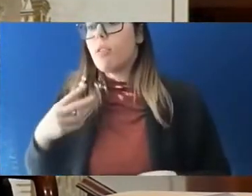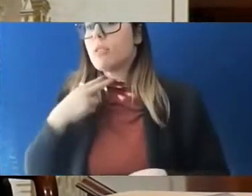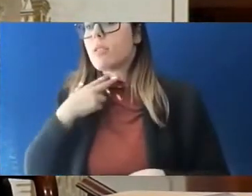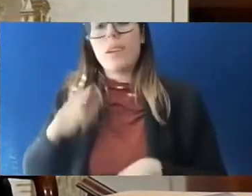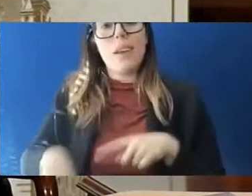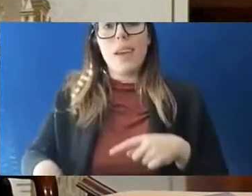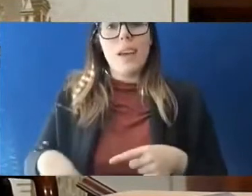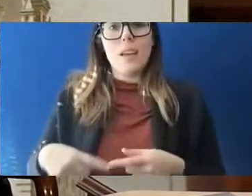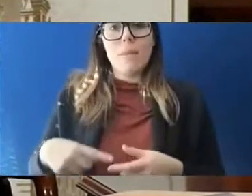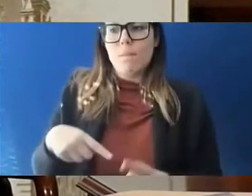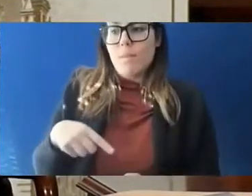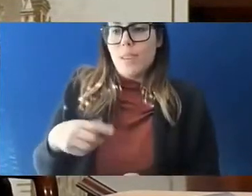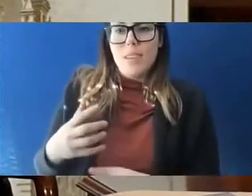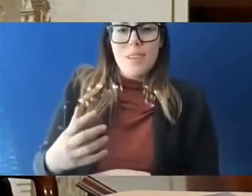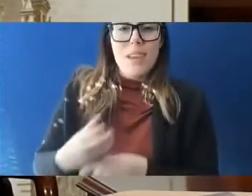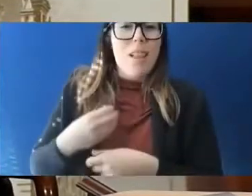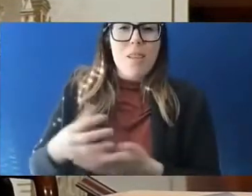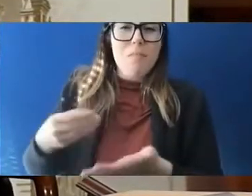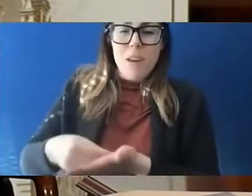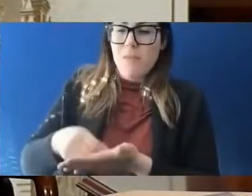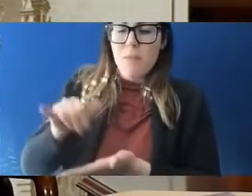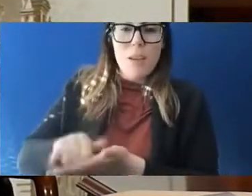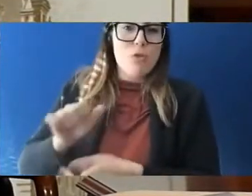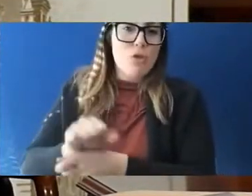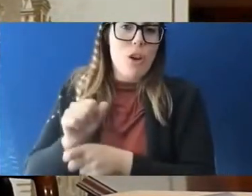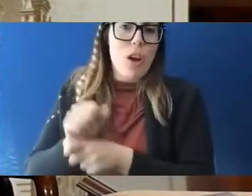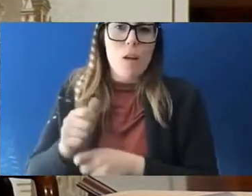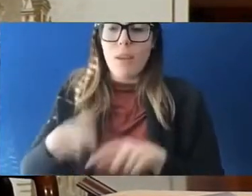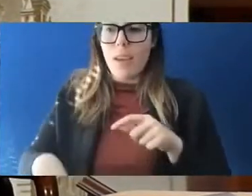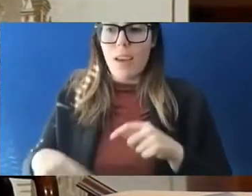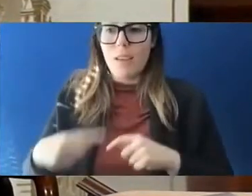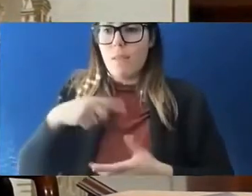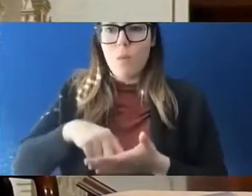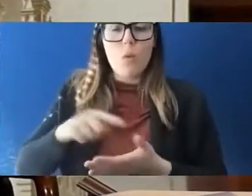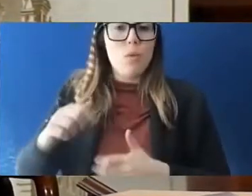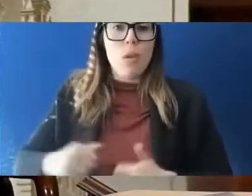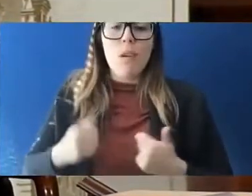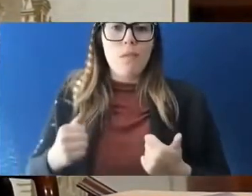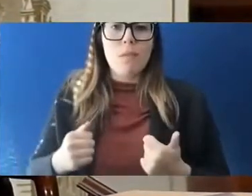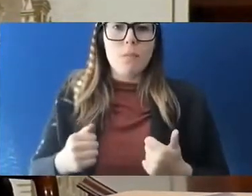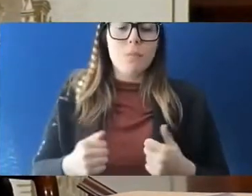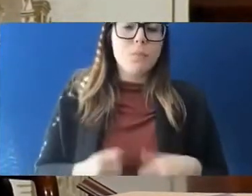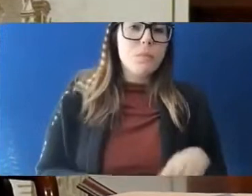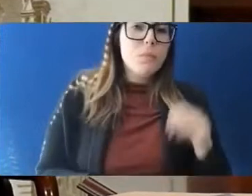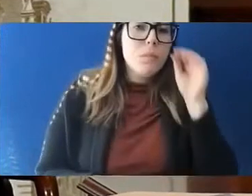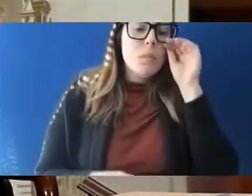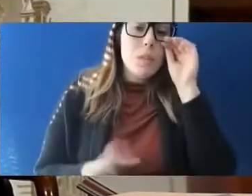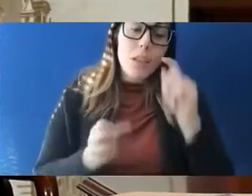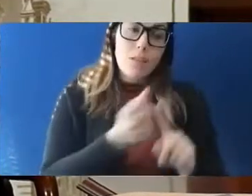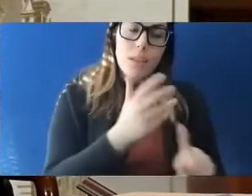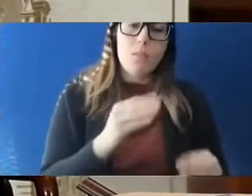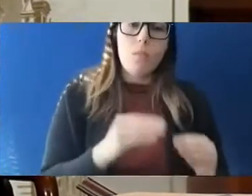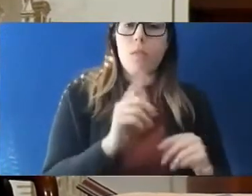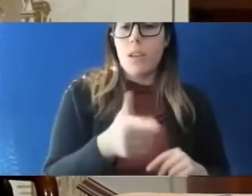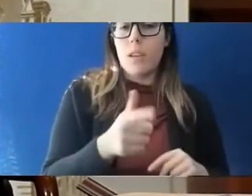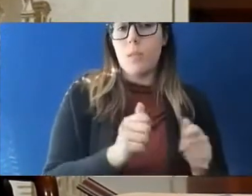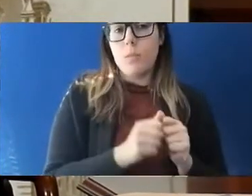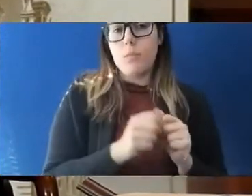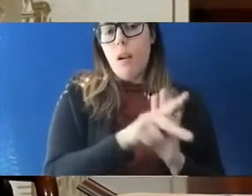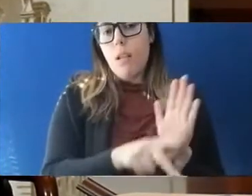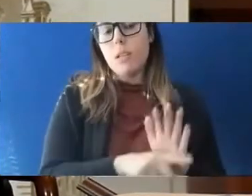ends meet. So we'll talk, I think, later about policy, but I would say that